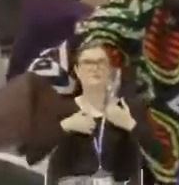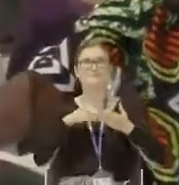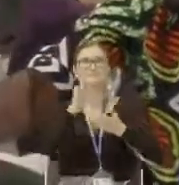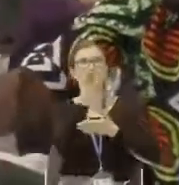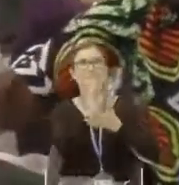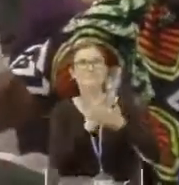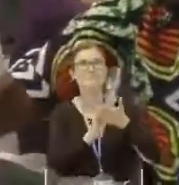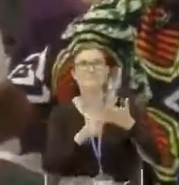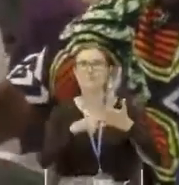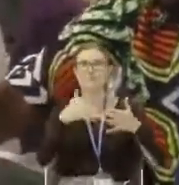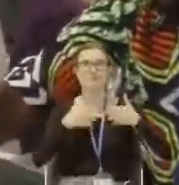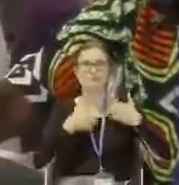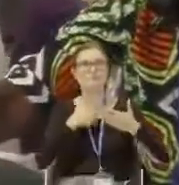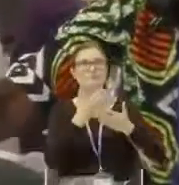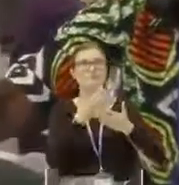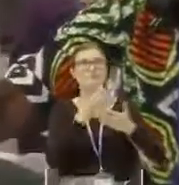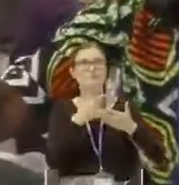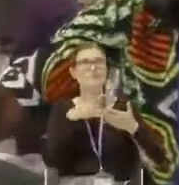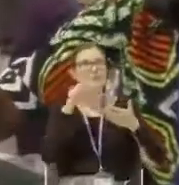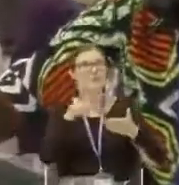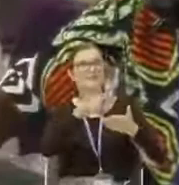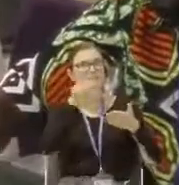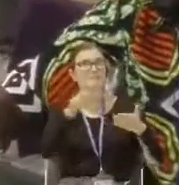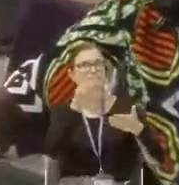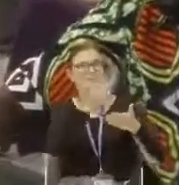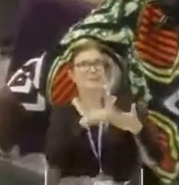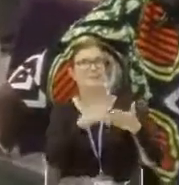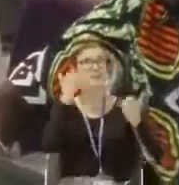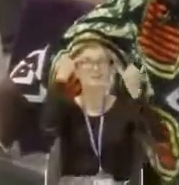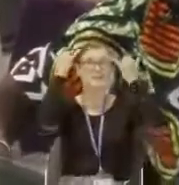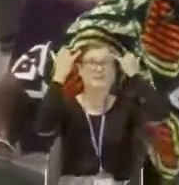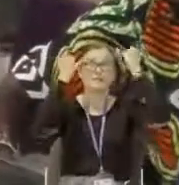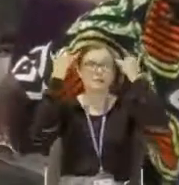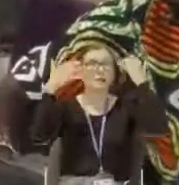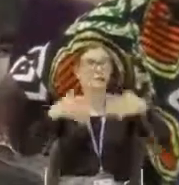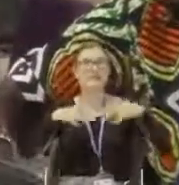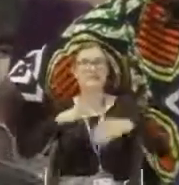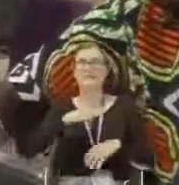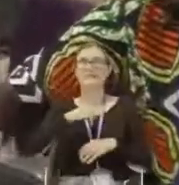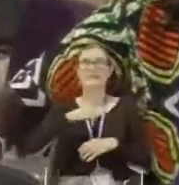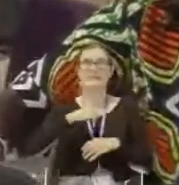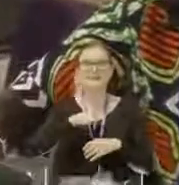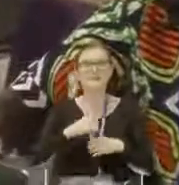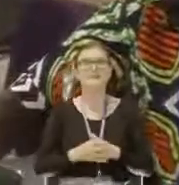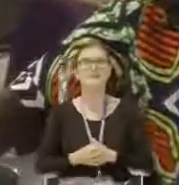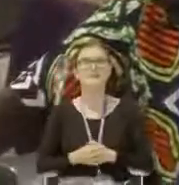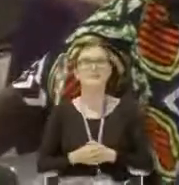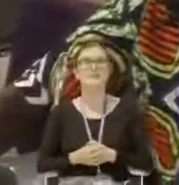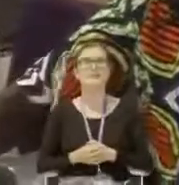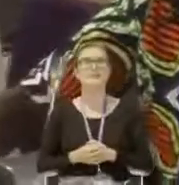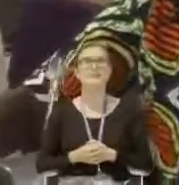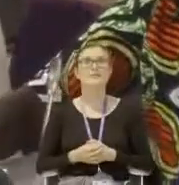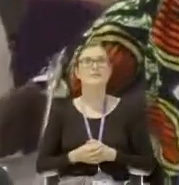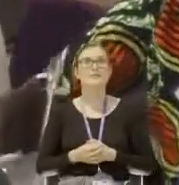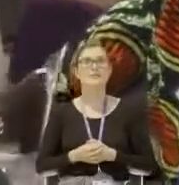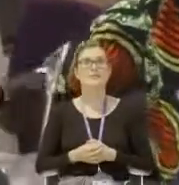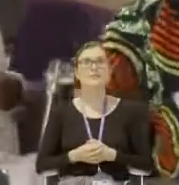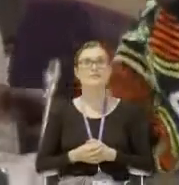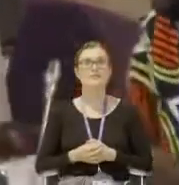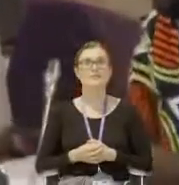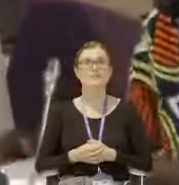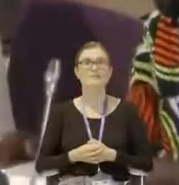concepts that we are trying to make part and parcel of our future policies, but that are research based